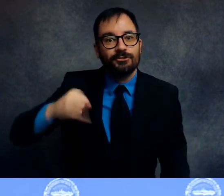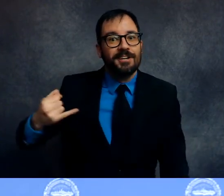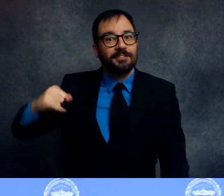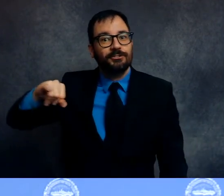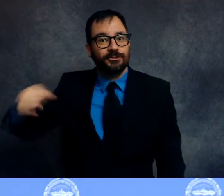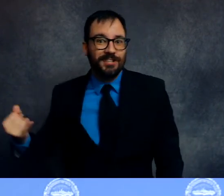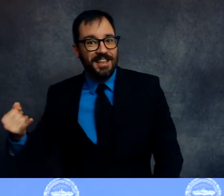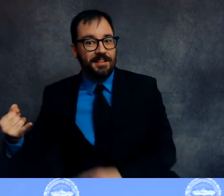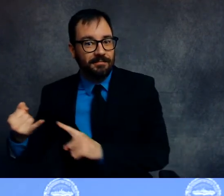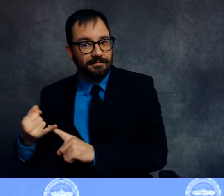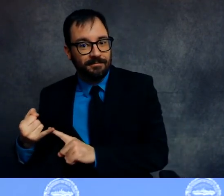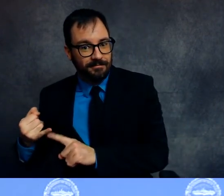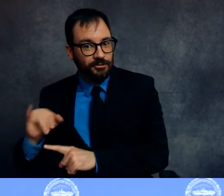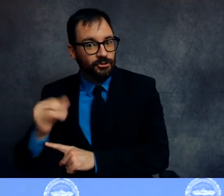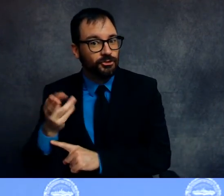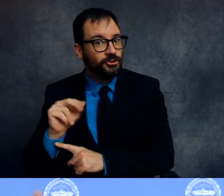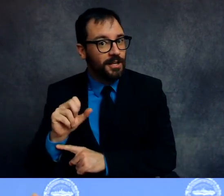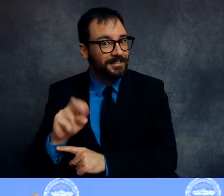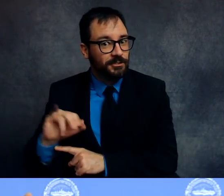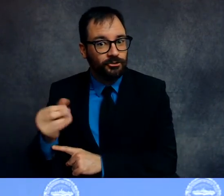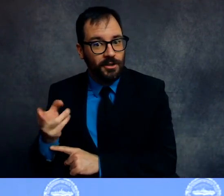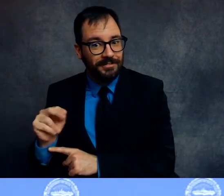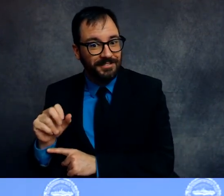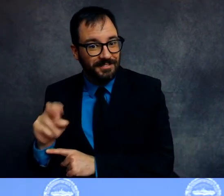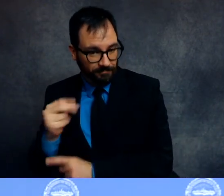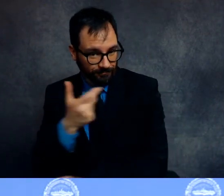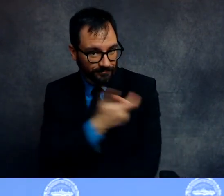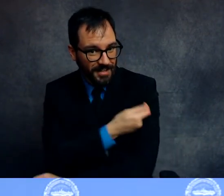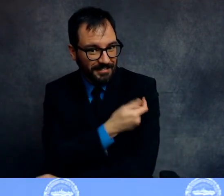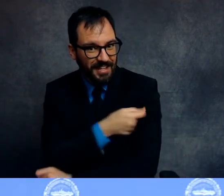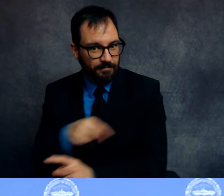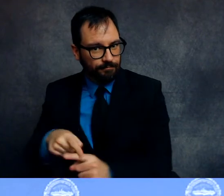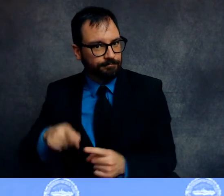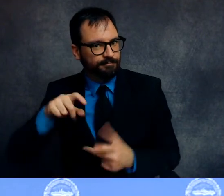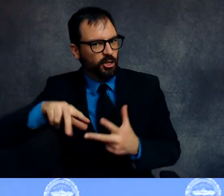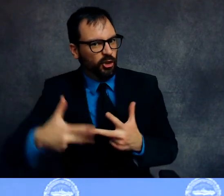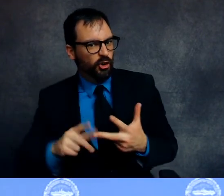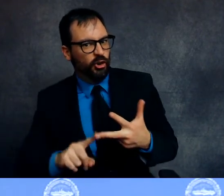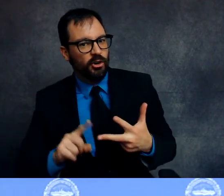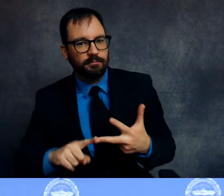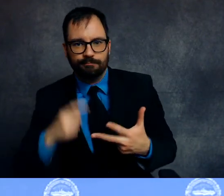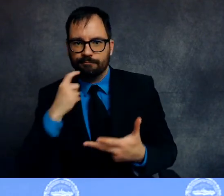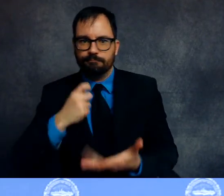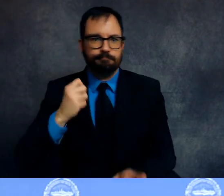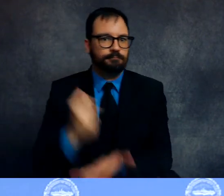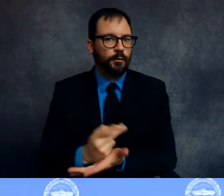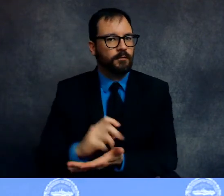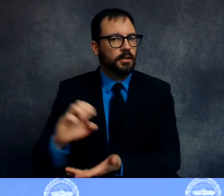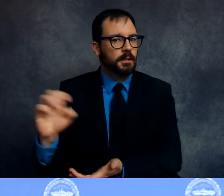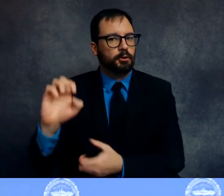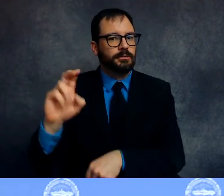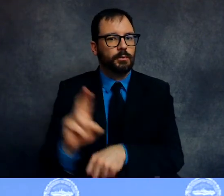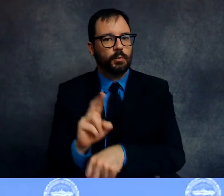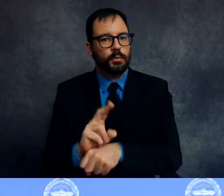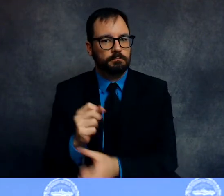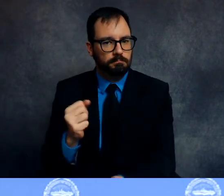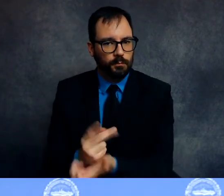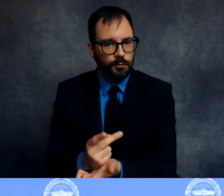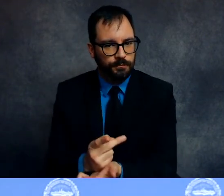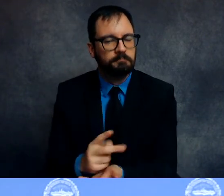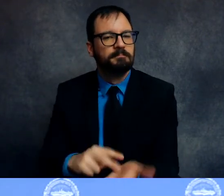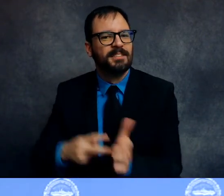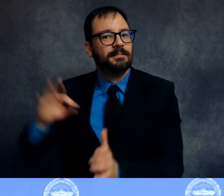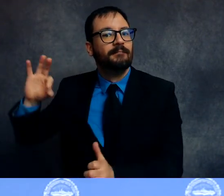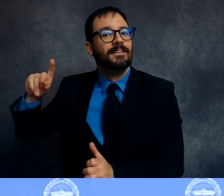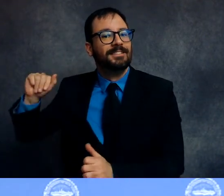make sure that we can get folks vaccinated. We were excited to hear J&J get approval,